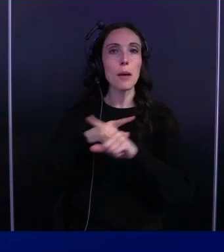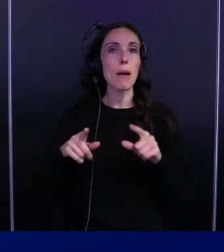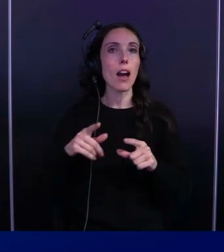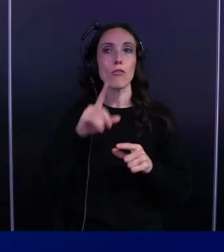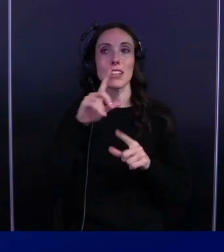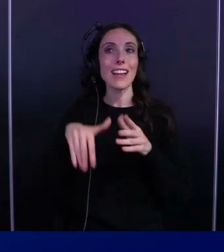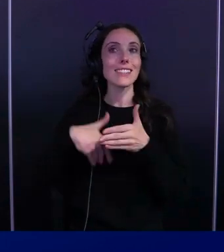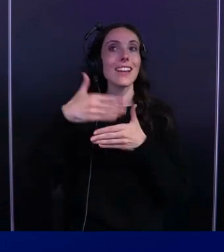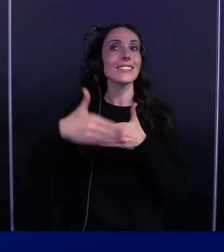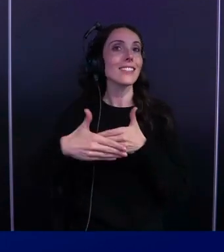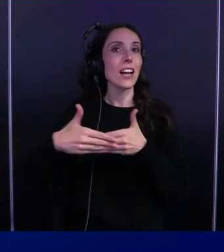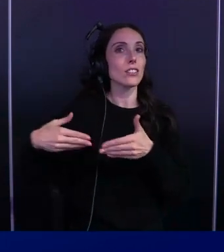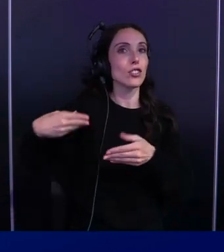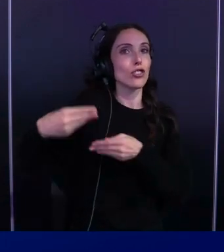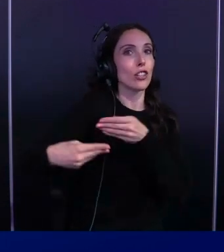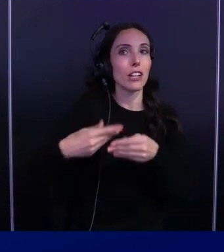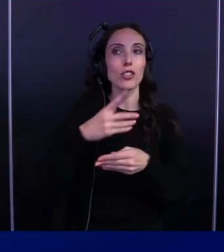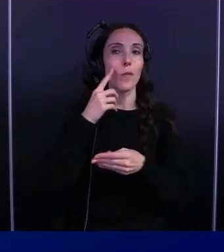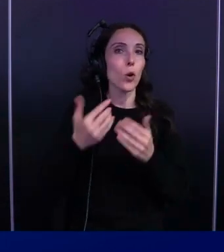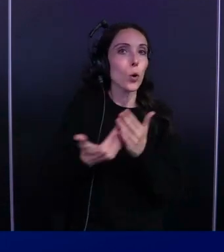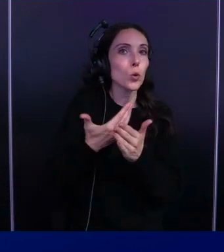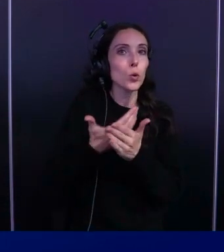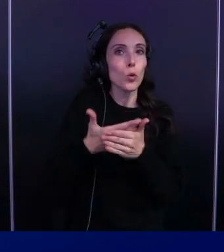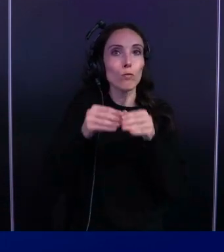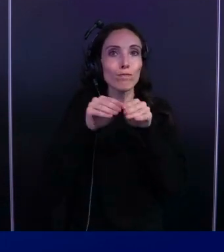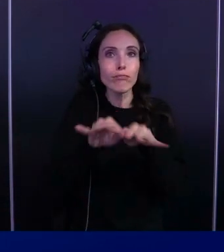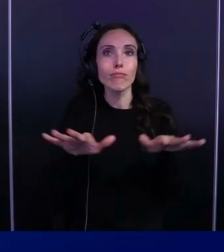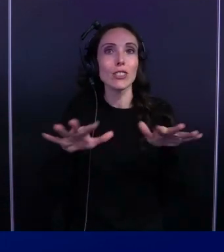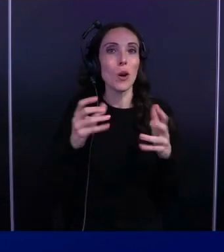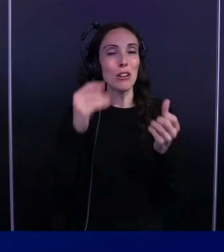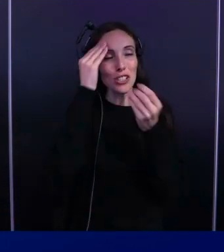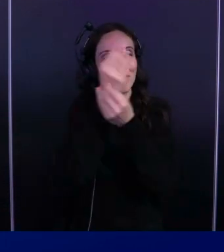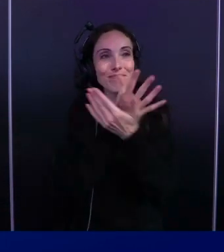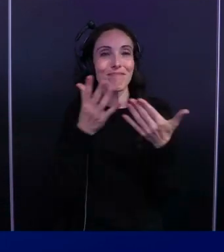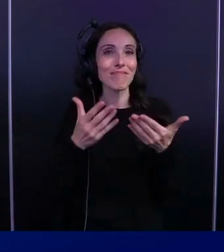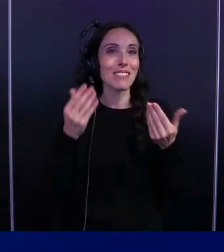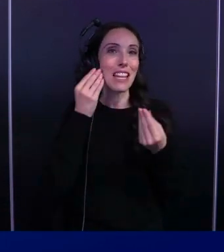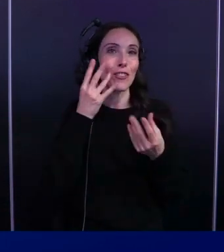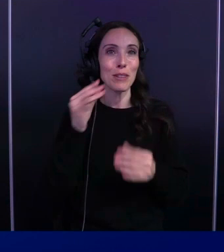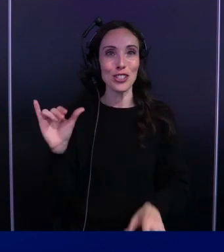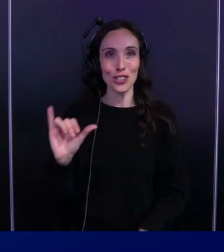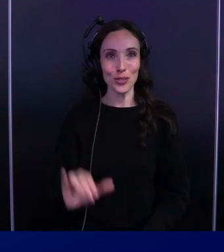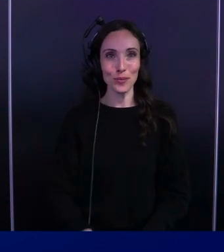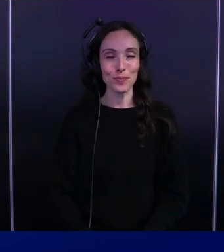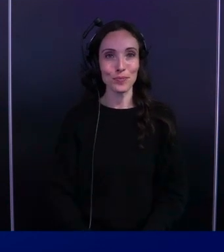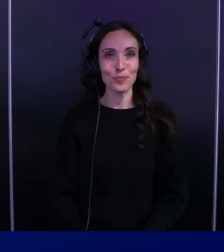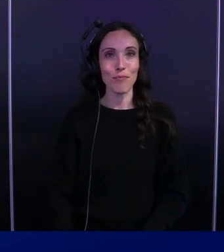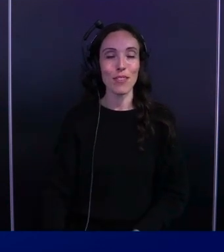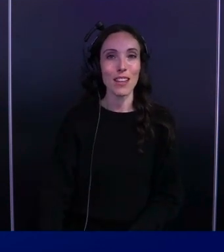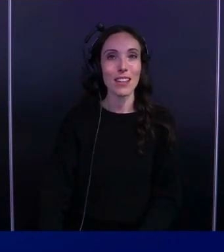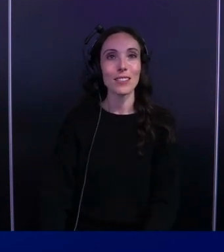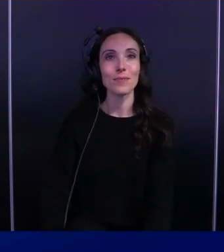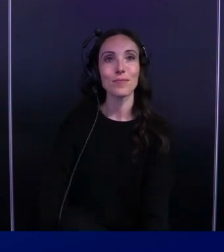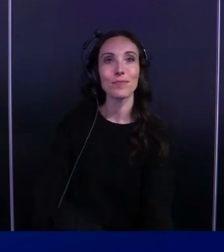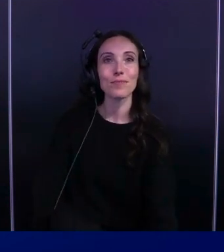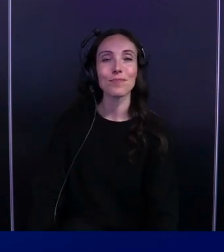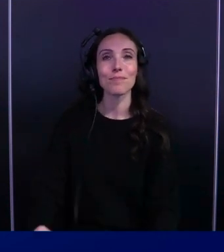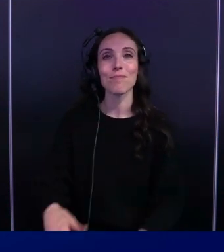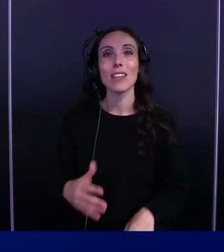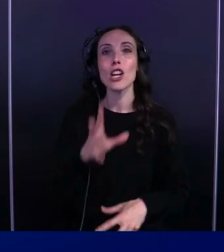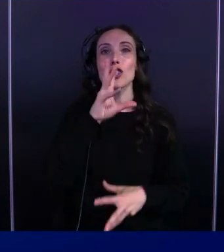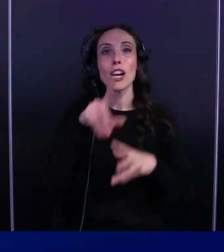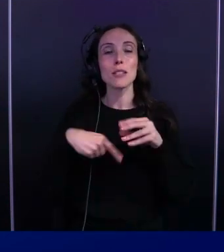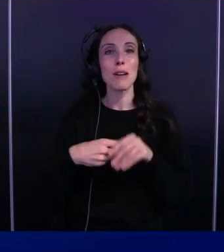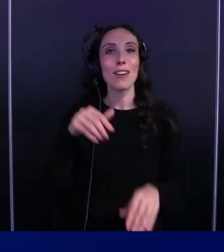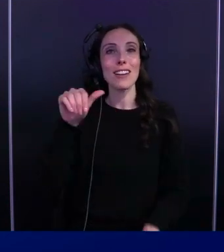generation and when things are happening. So I just want to kind of give that information out there to folks as well. So we talked about AMD Sev